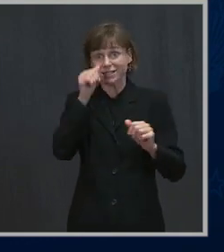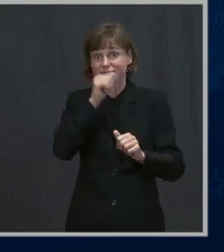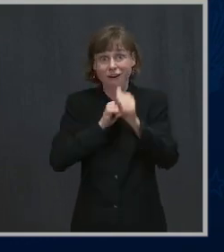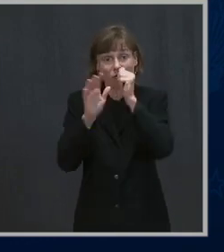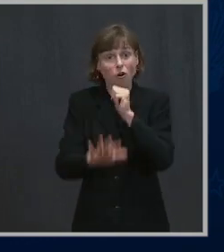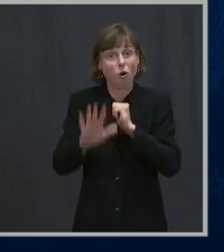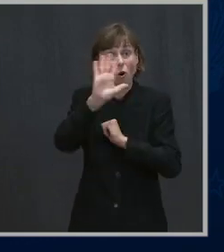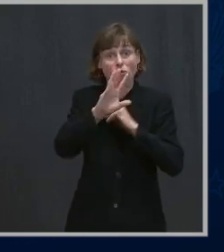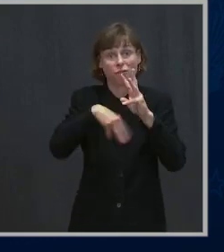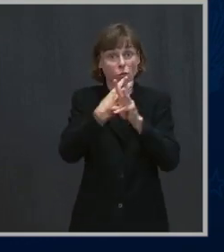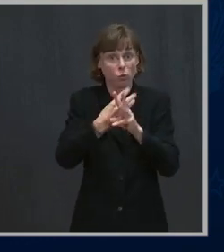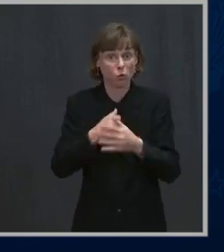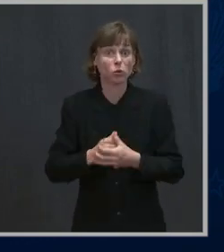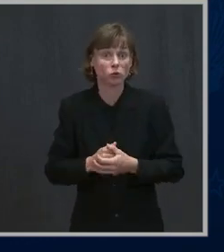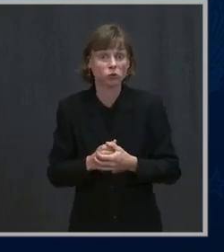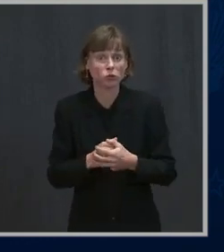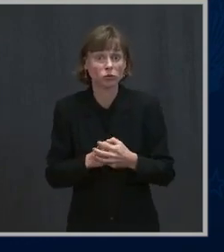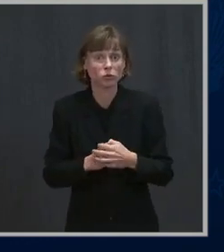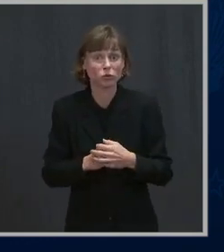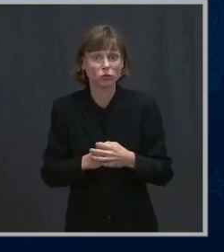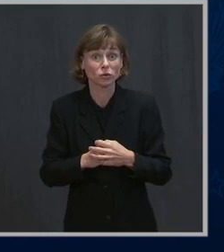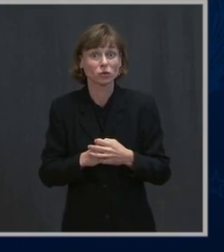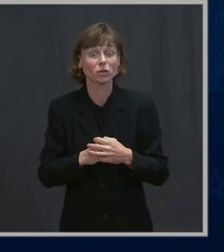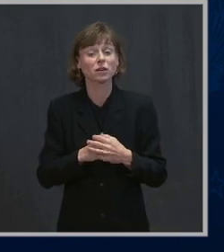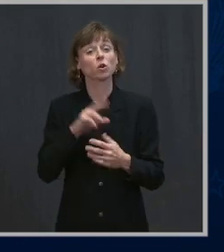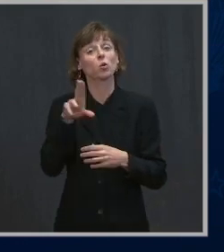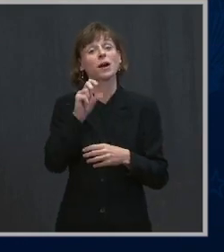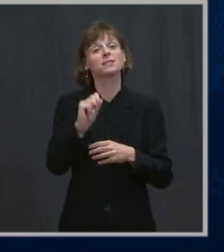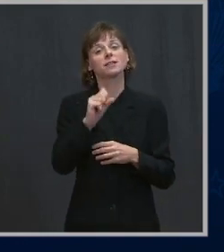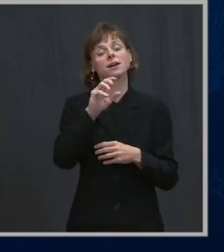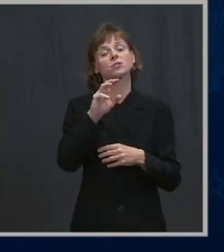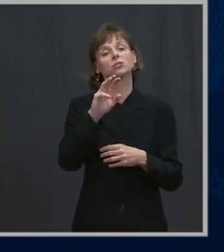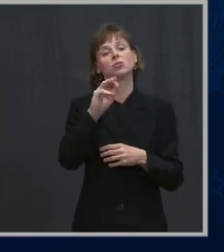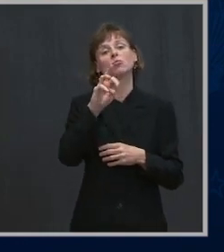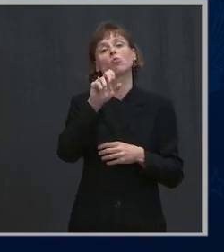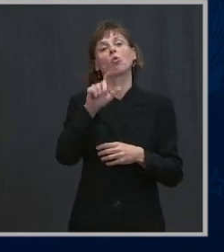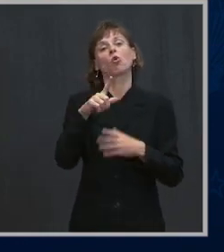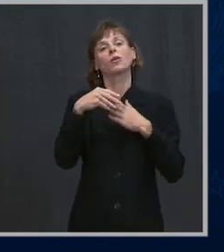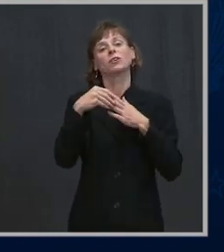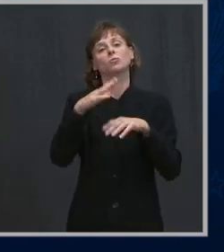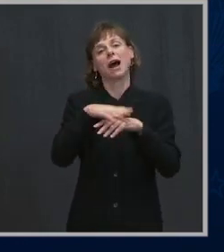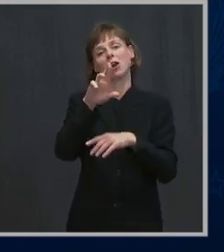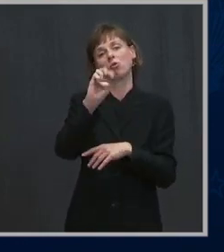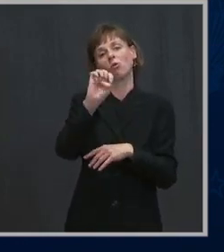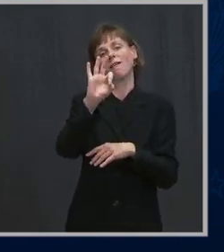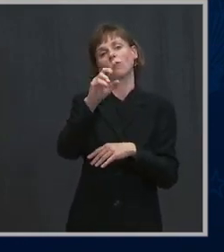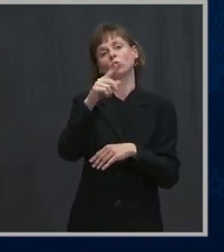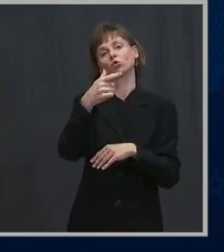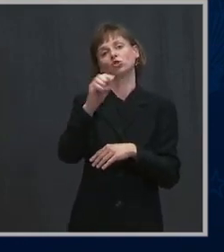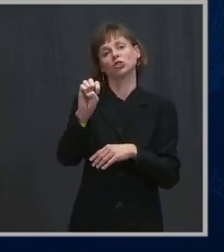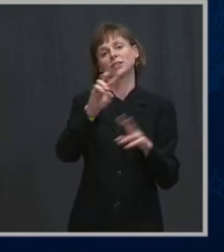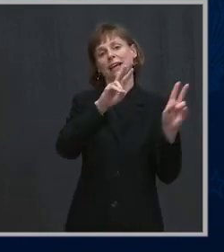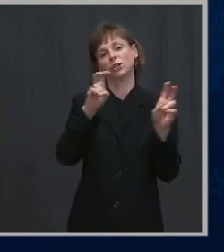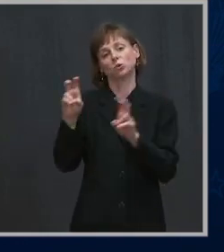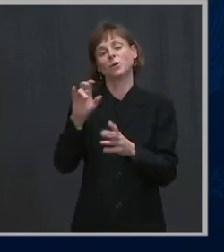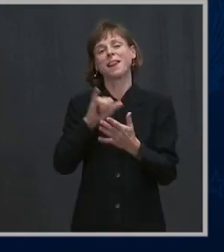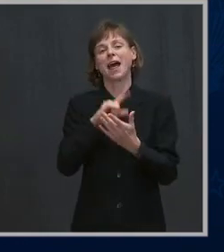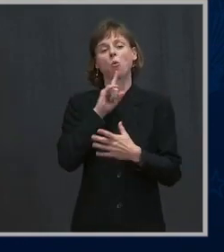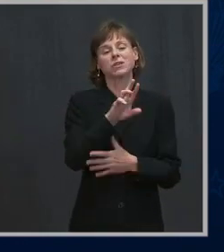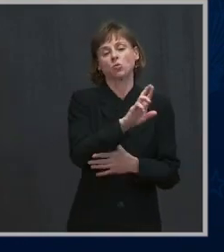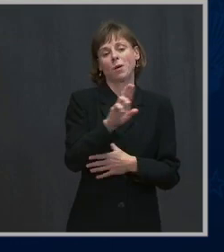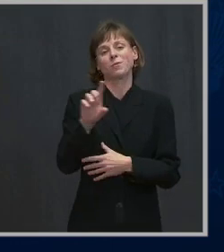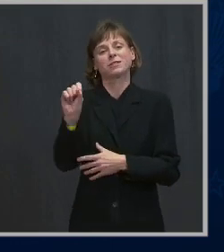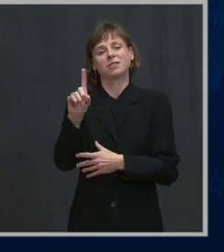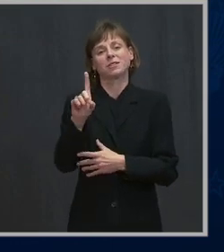the united states moral leadership on refugee issues was a point of bipartisan consensus for so many decades when i first got